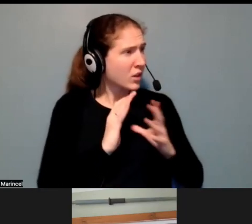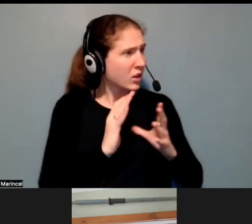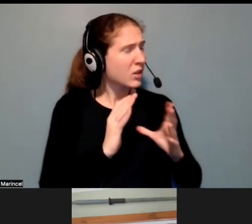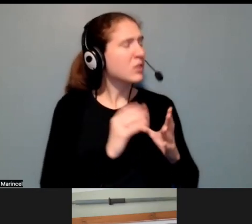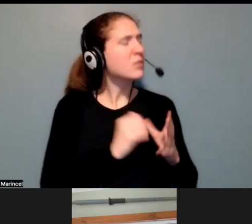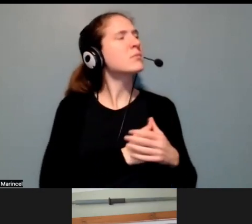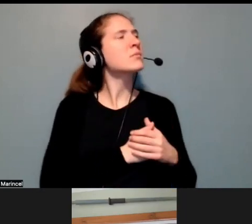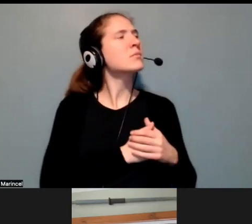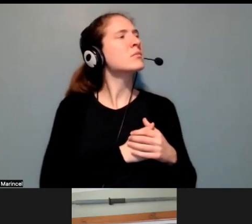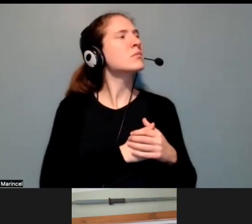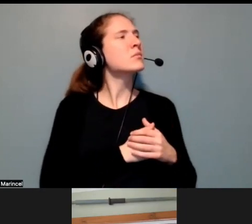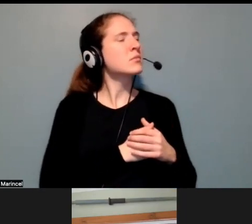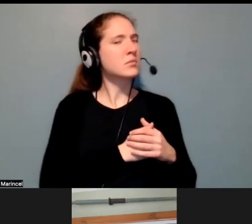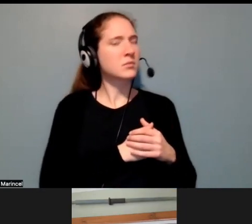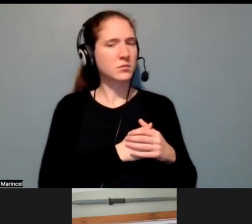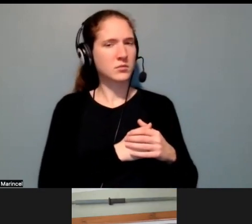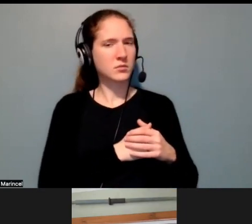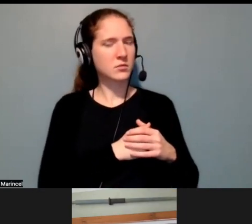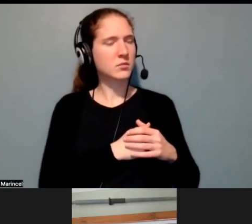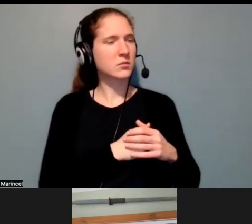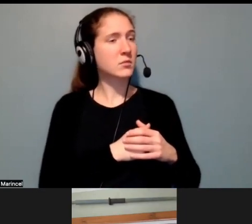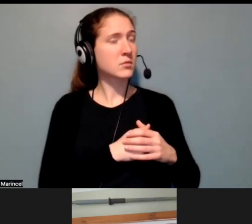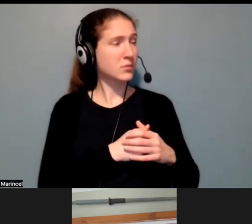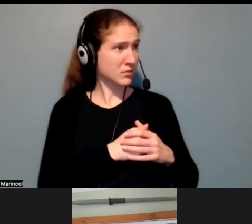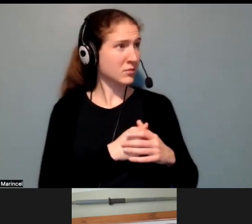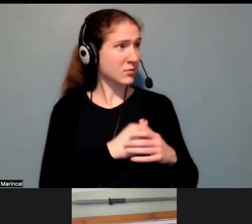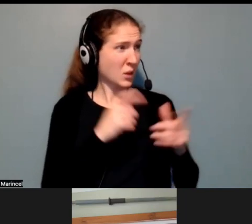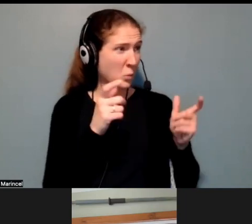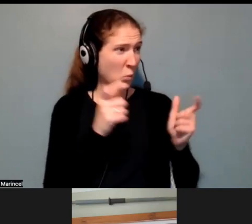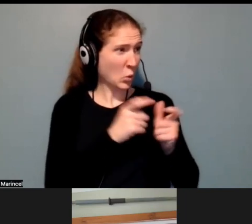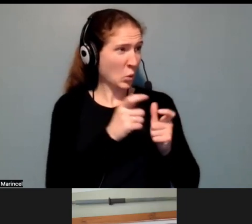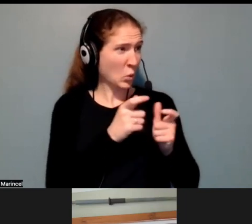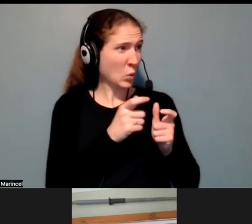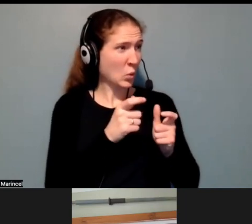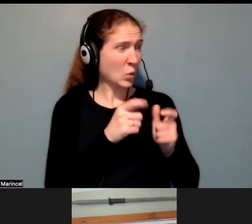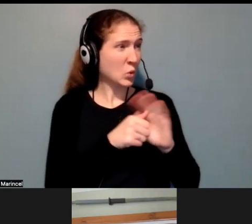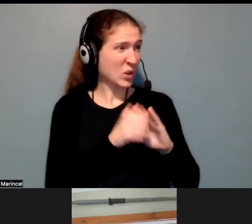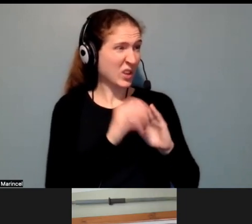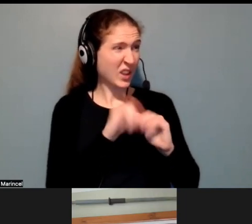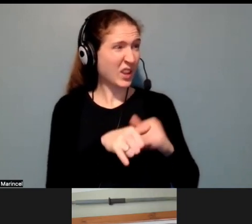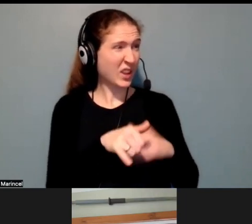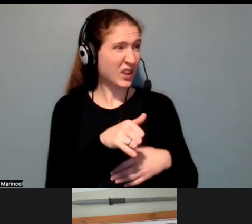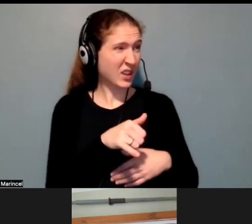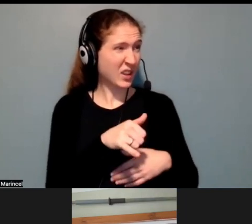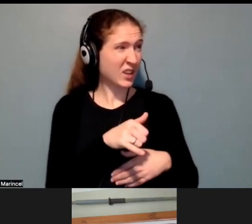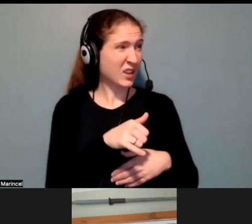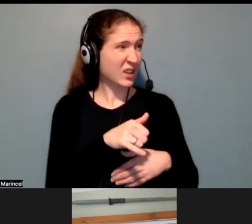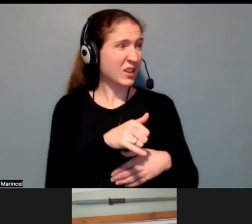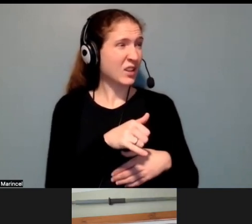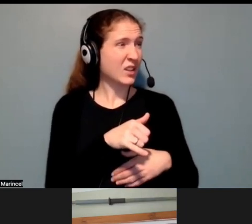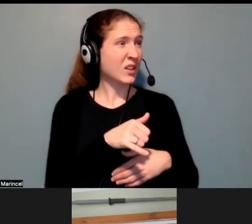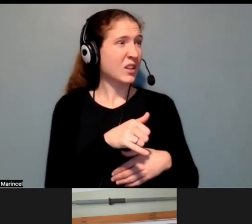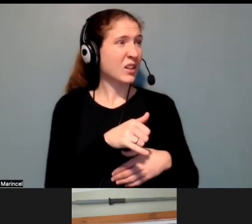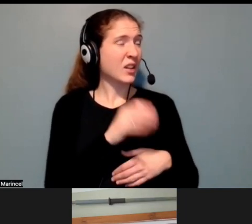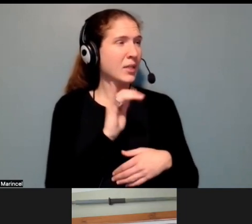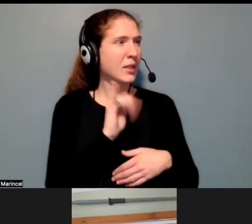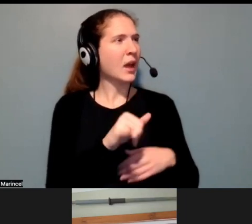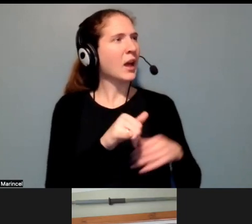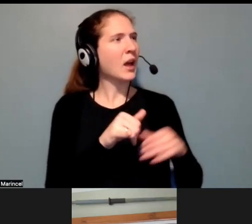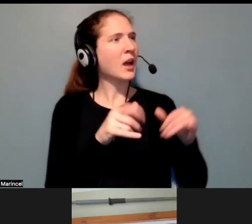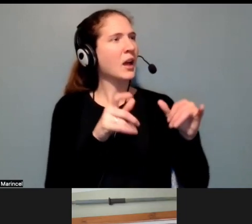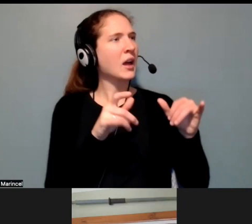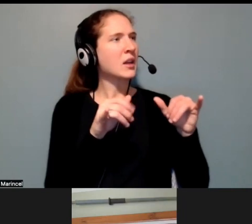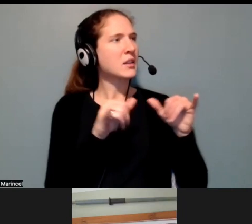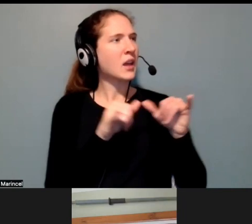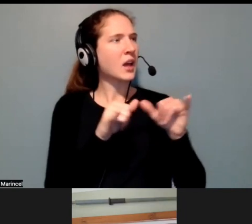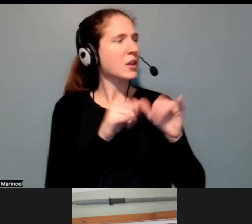would. This is interesting thing. They were the little ones you were talking about, the little tiny ones. That size was banned, so you can't sell